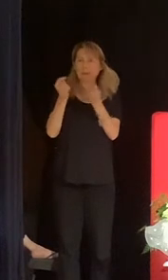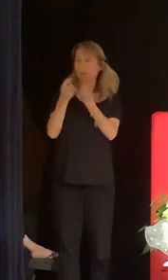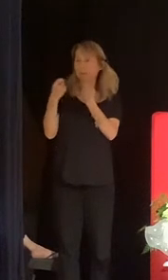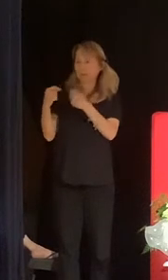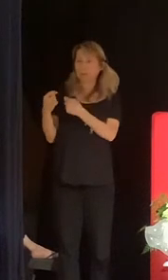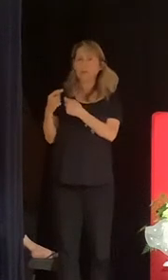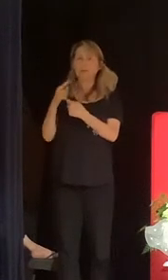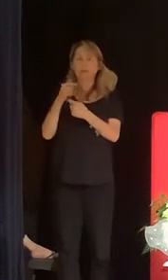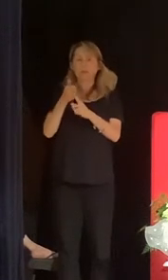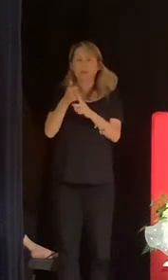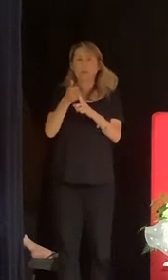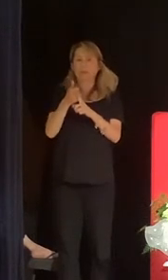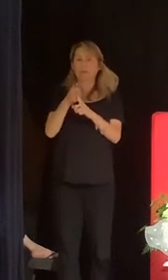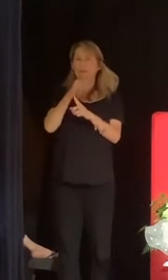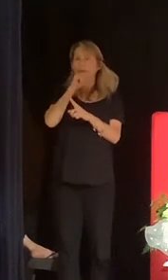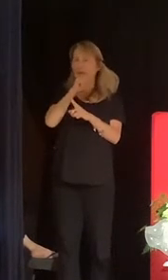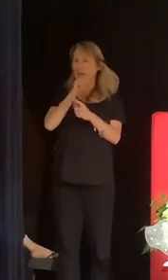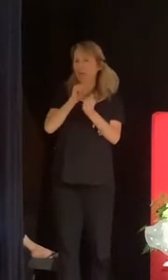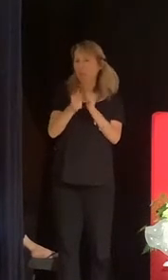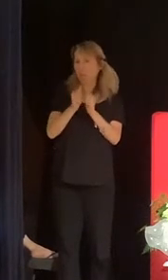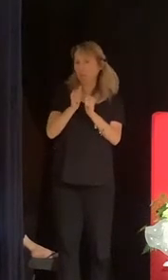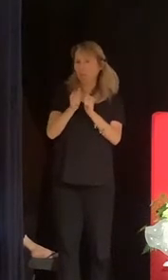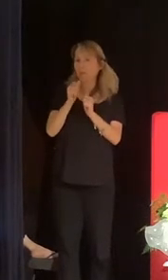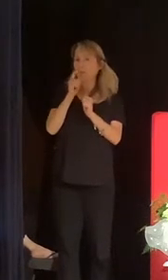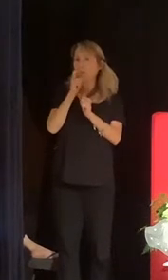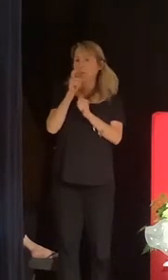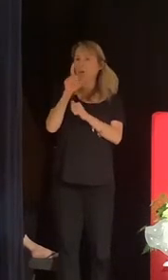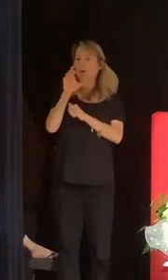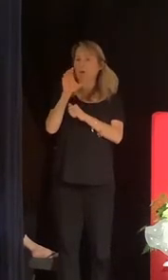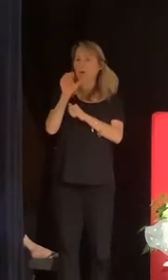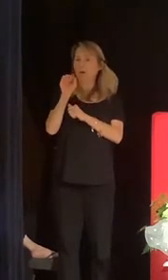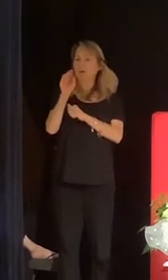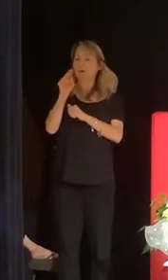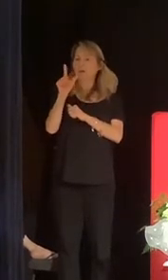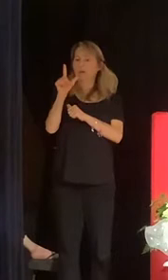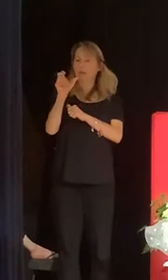of sport. The recipient is Conlon.